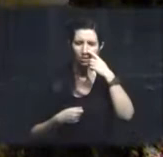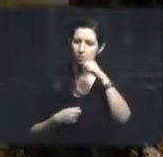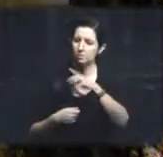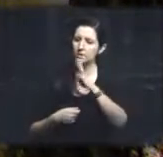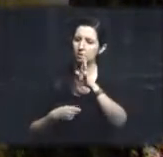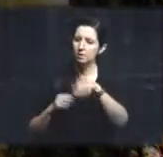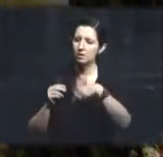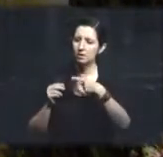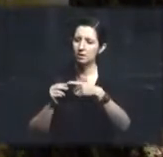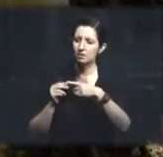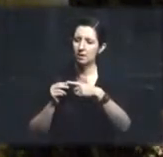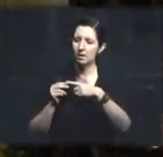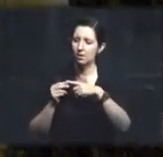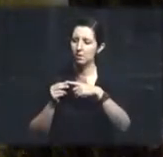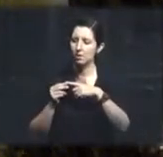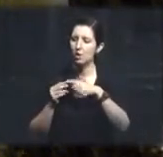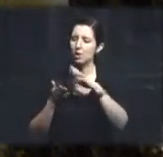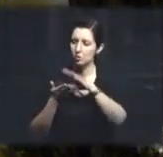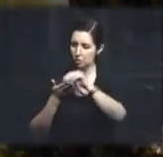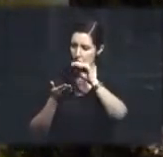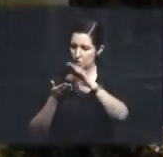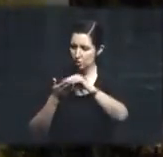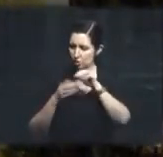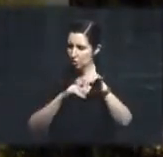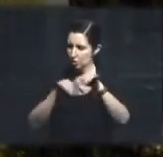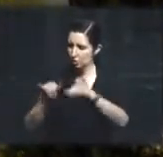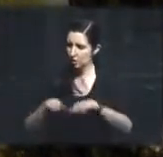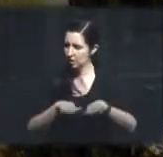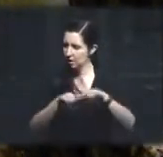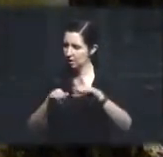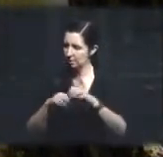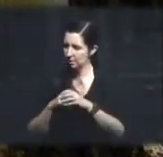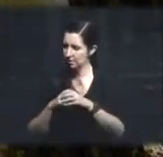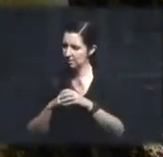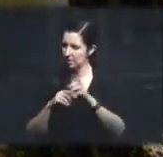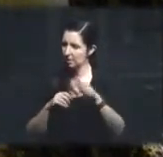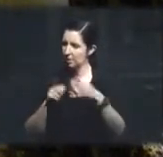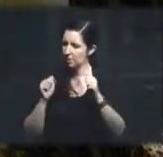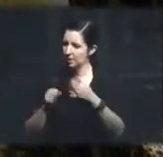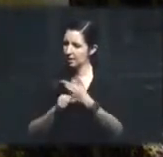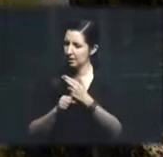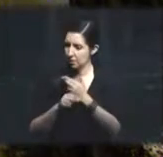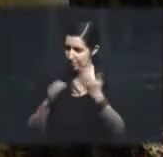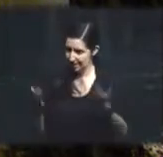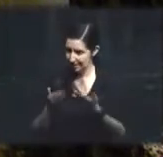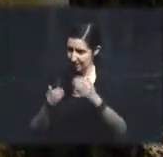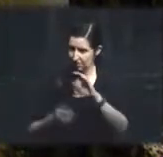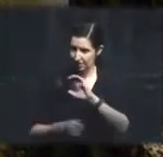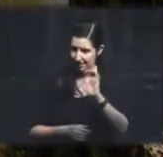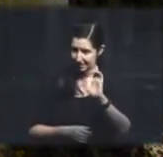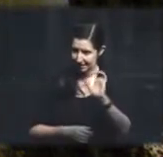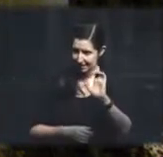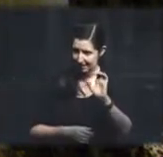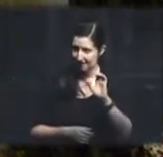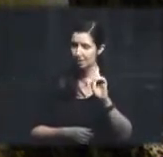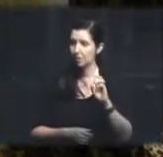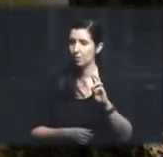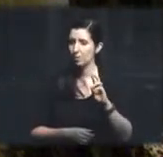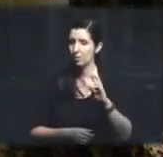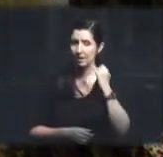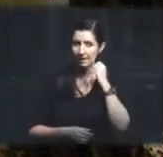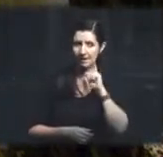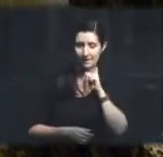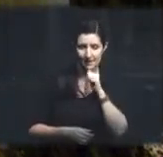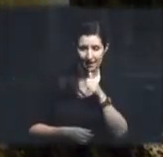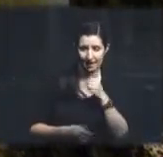learning commons, is that applicable and usable only here on Centennial, or are we going, if not,